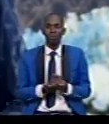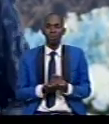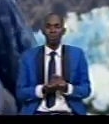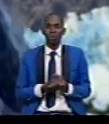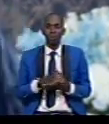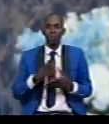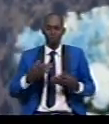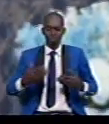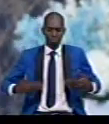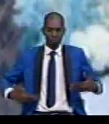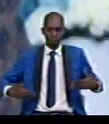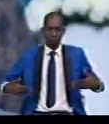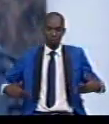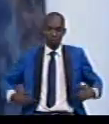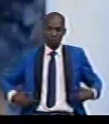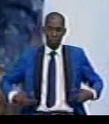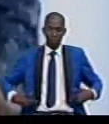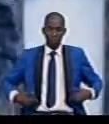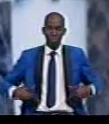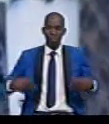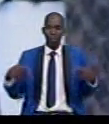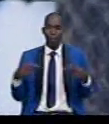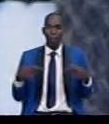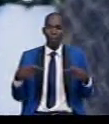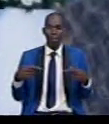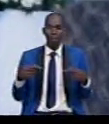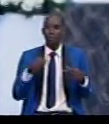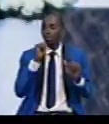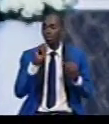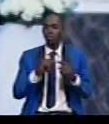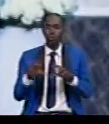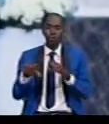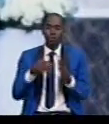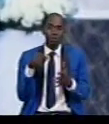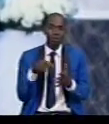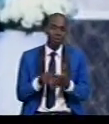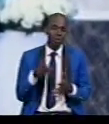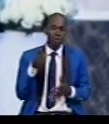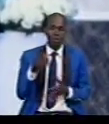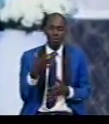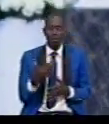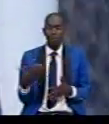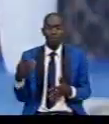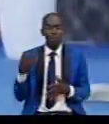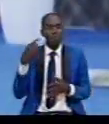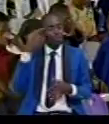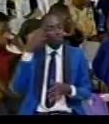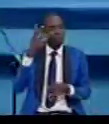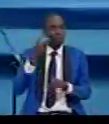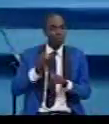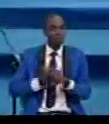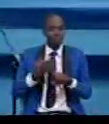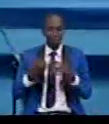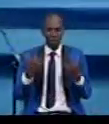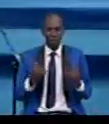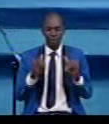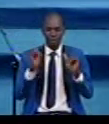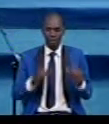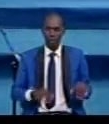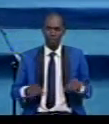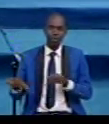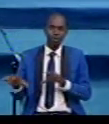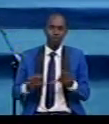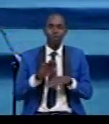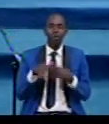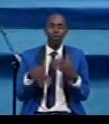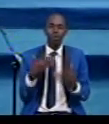I cannot bend like this. I was very terrible for 6 months, but now I can bend. Now you can bend. All the